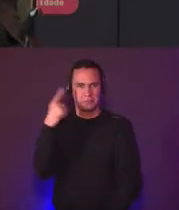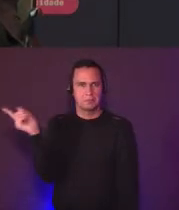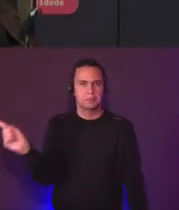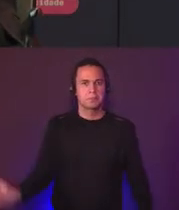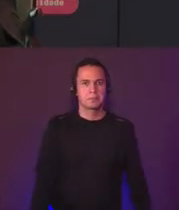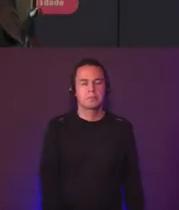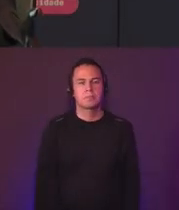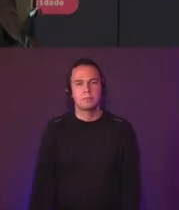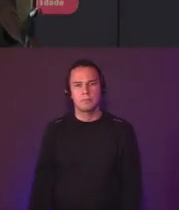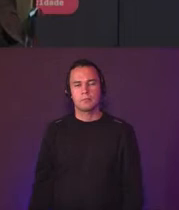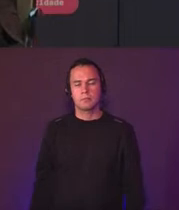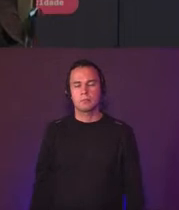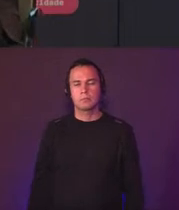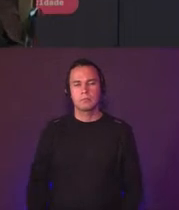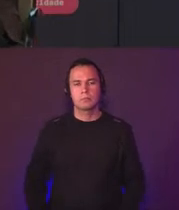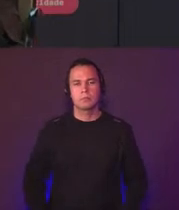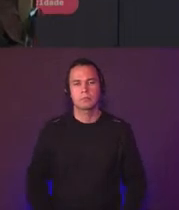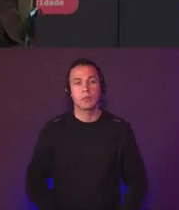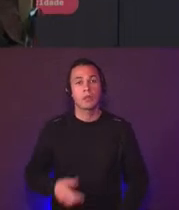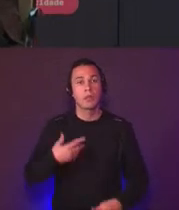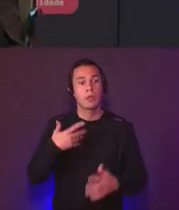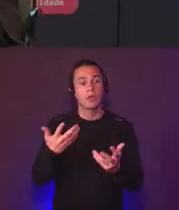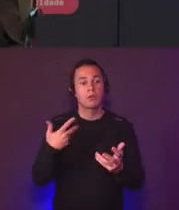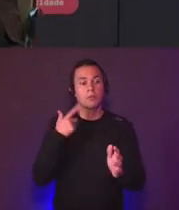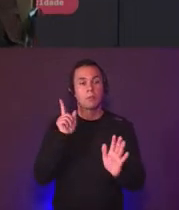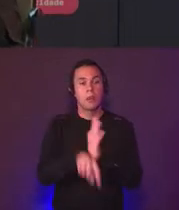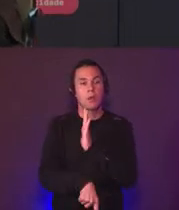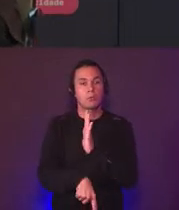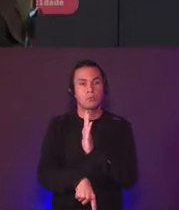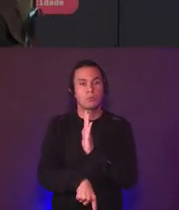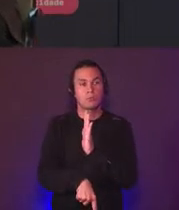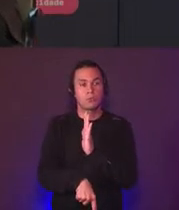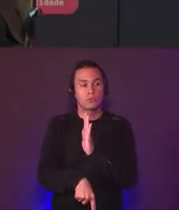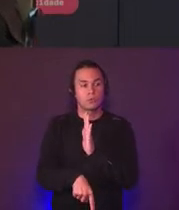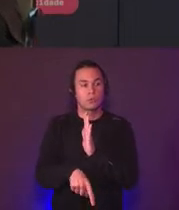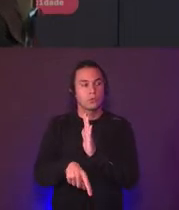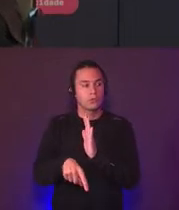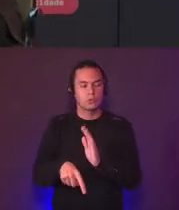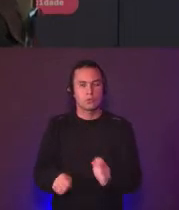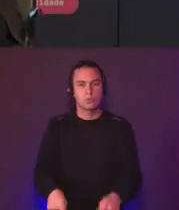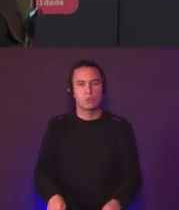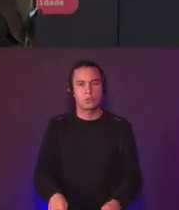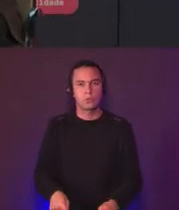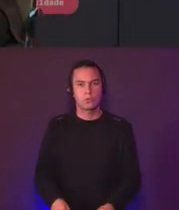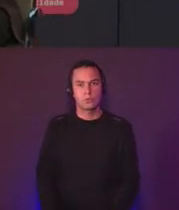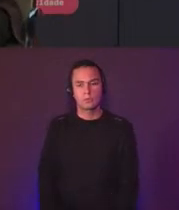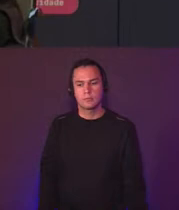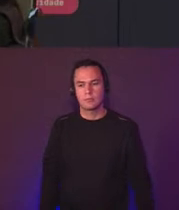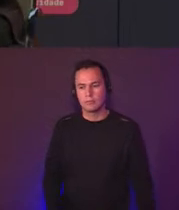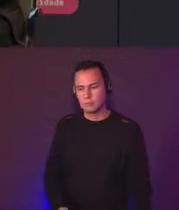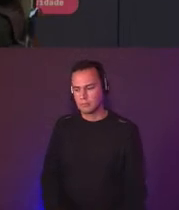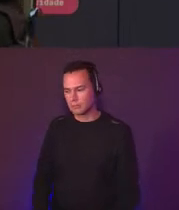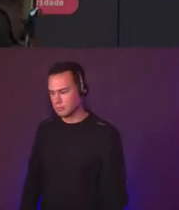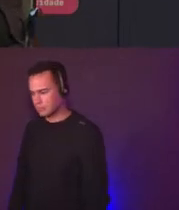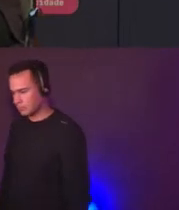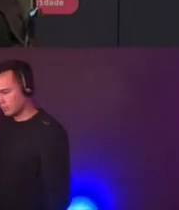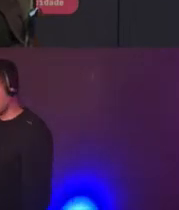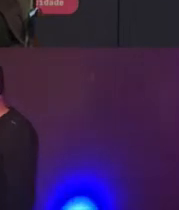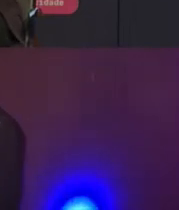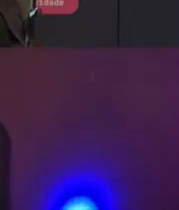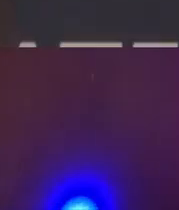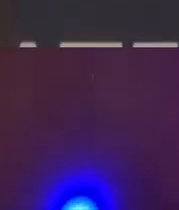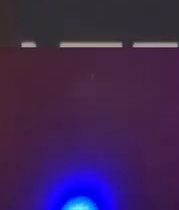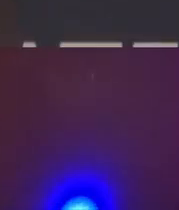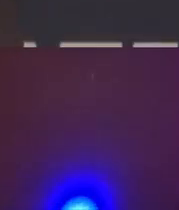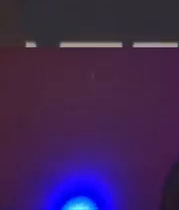Yeah. Let me ask you just one thing. Everyone must have noticed we are wearing bow ties here.